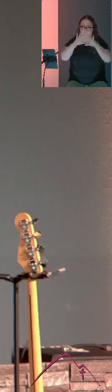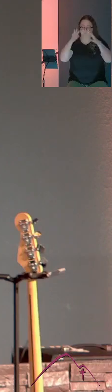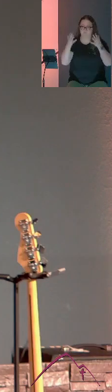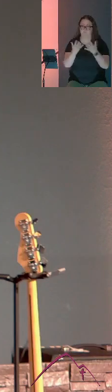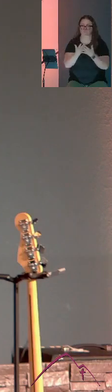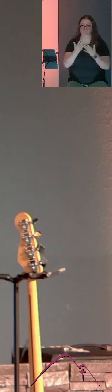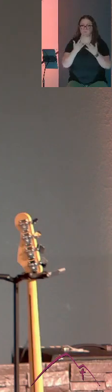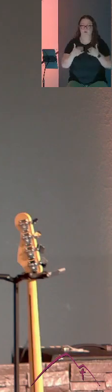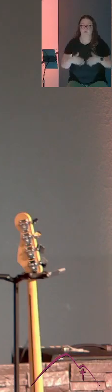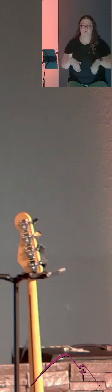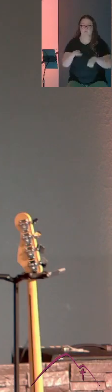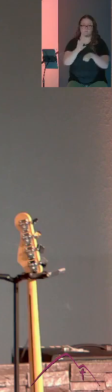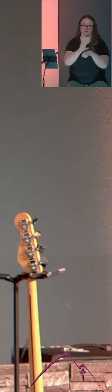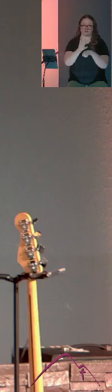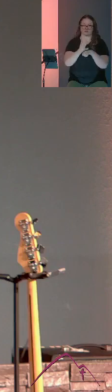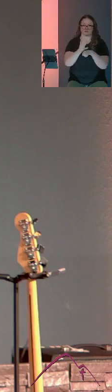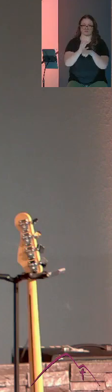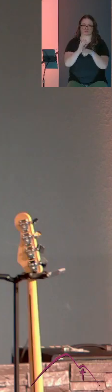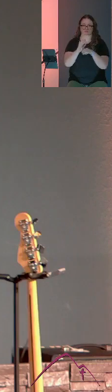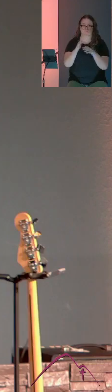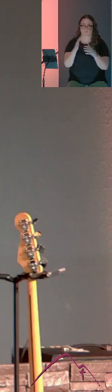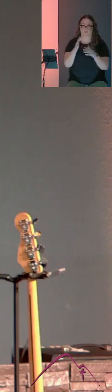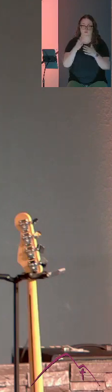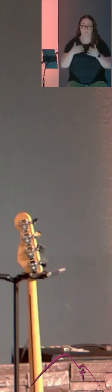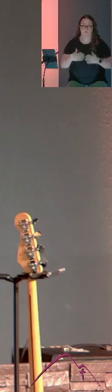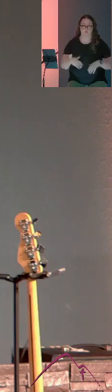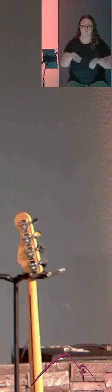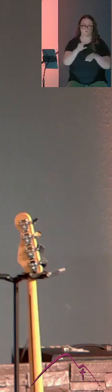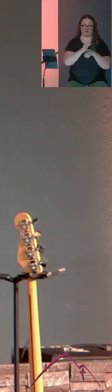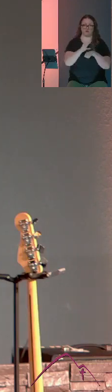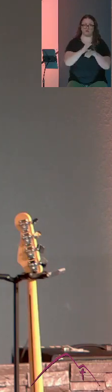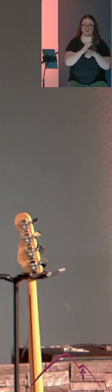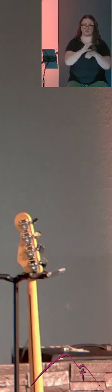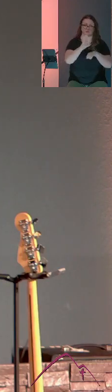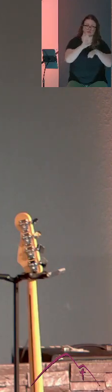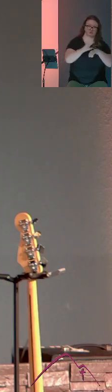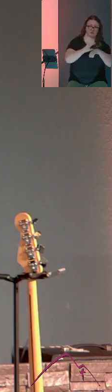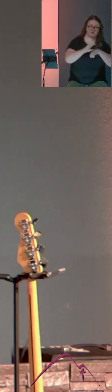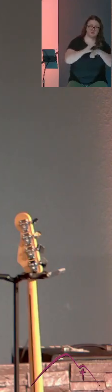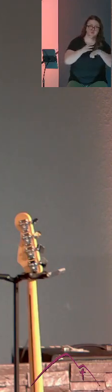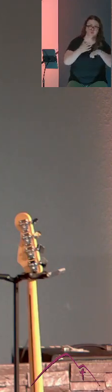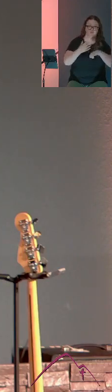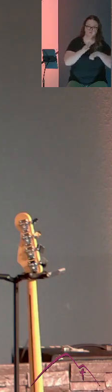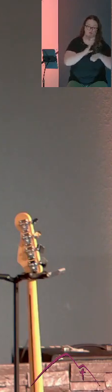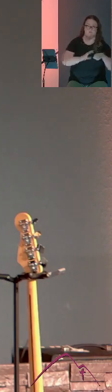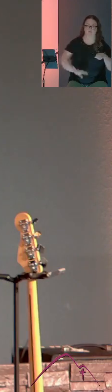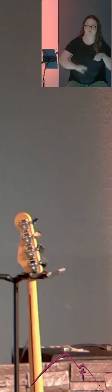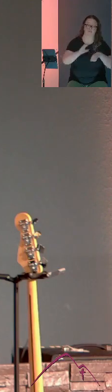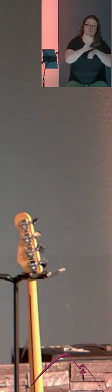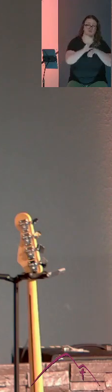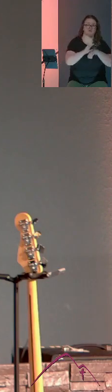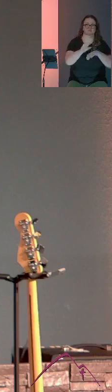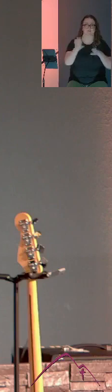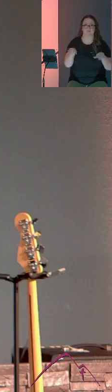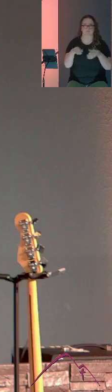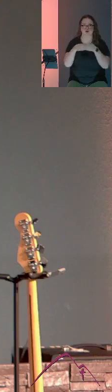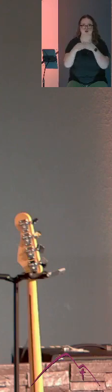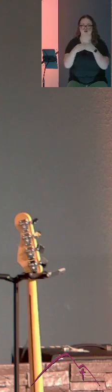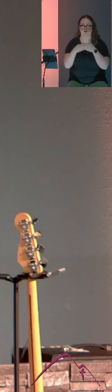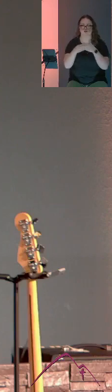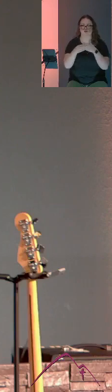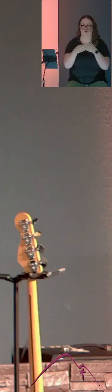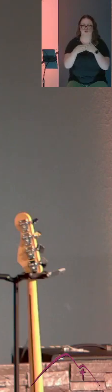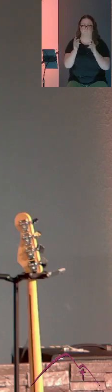of Christ. It builds up the body of Christ, the church, the bride. Man, we just want to take people with us when we